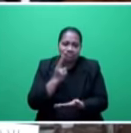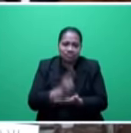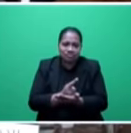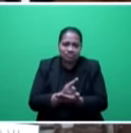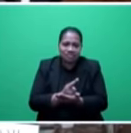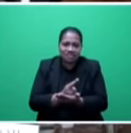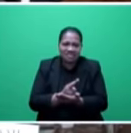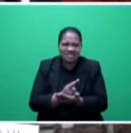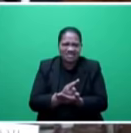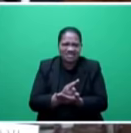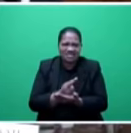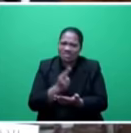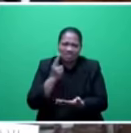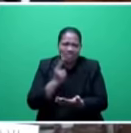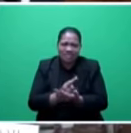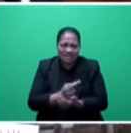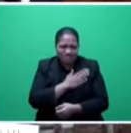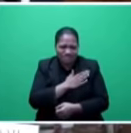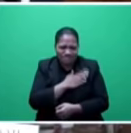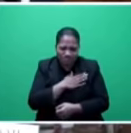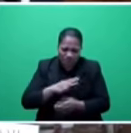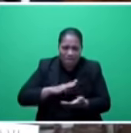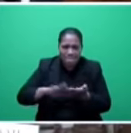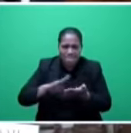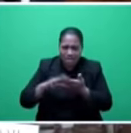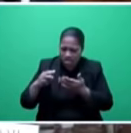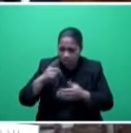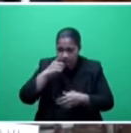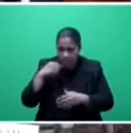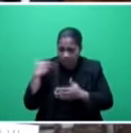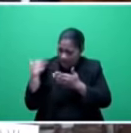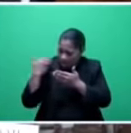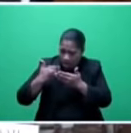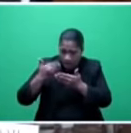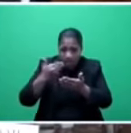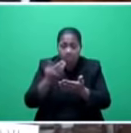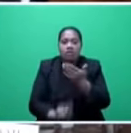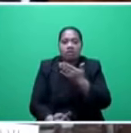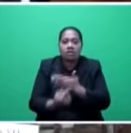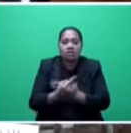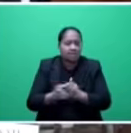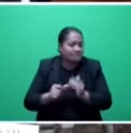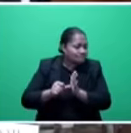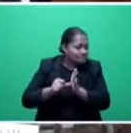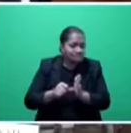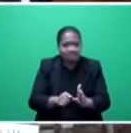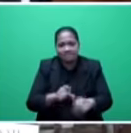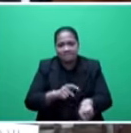tragic phase in human history, where millions of people are going through very difficult